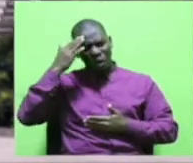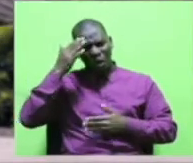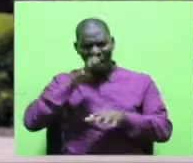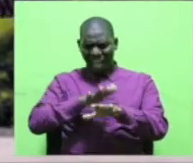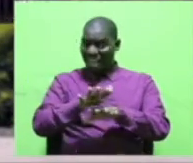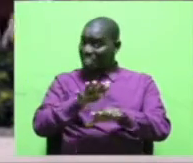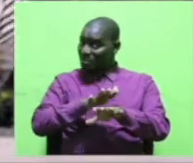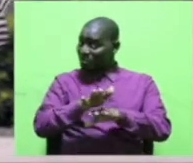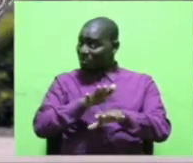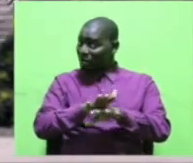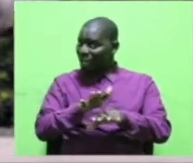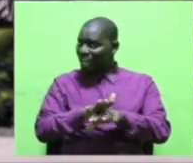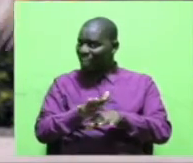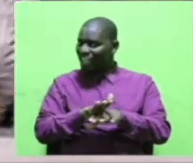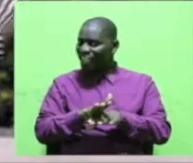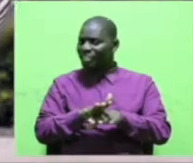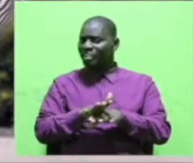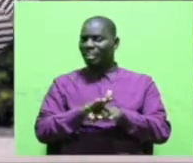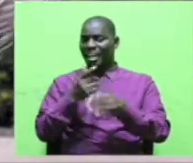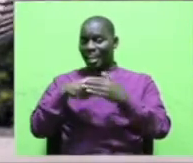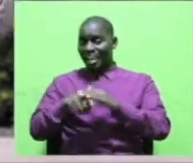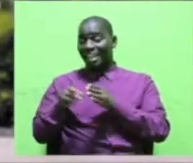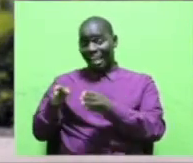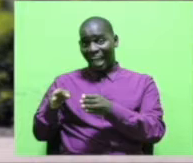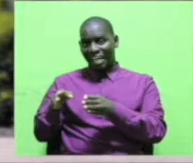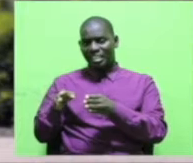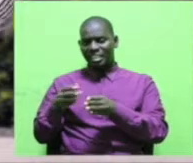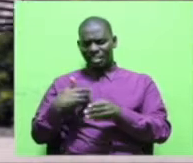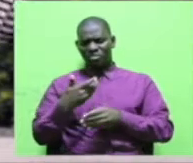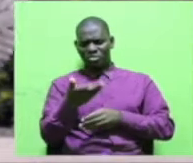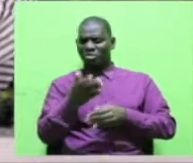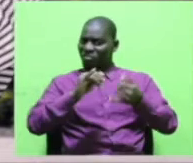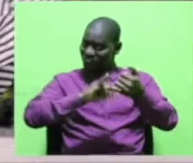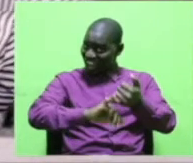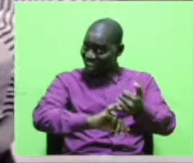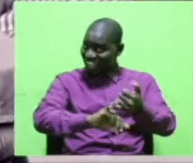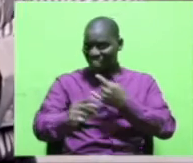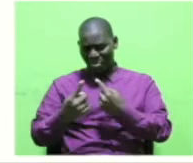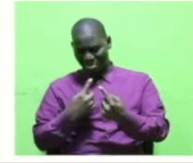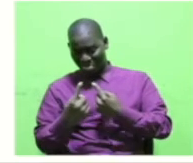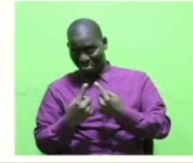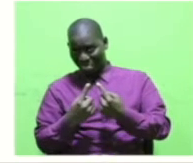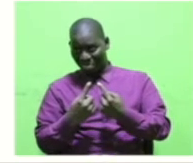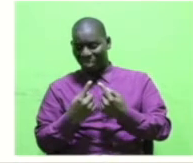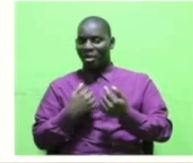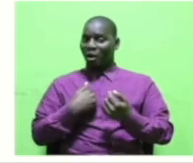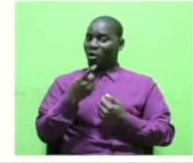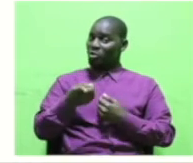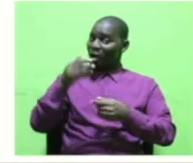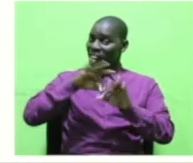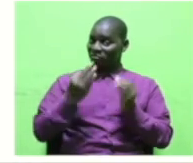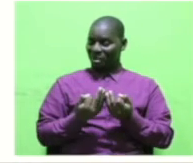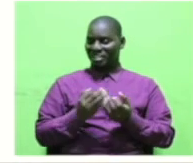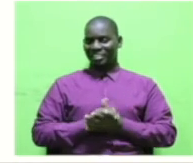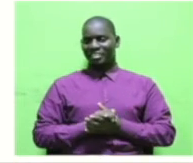explain this to your fellow classmates or even friends and family members. Now let's see how